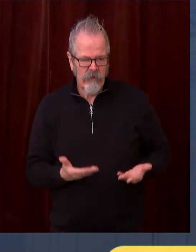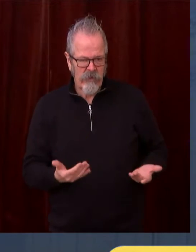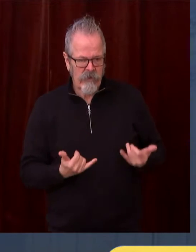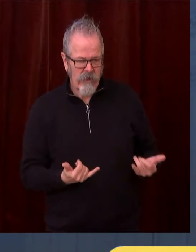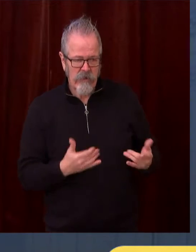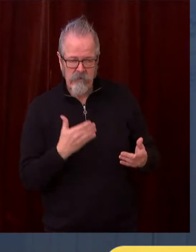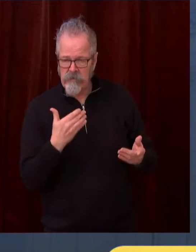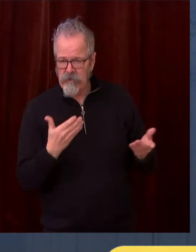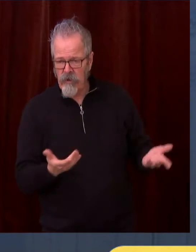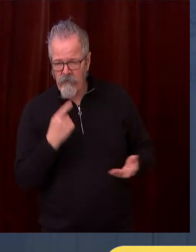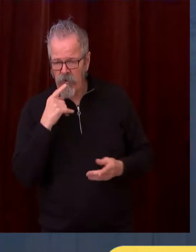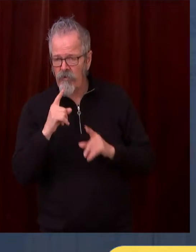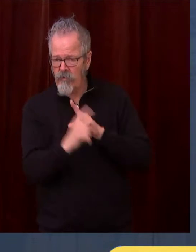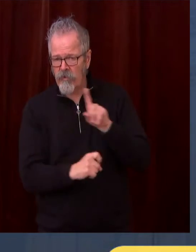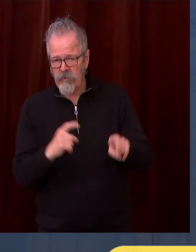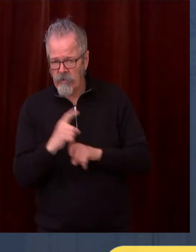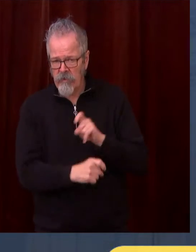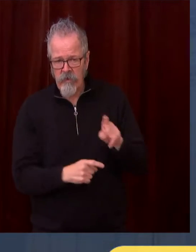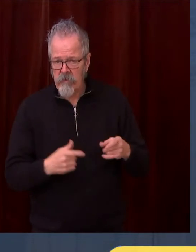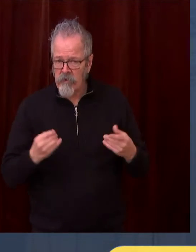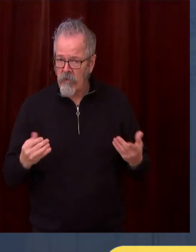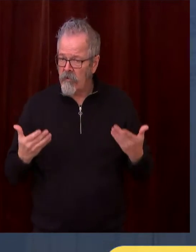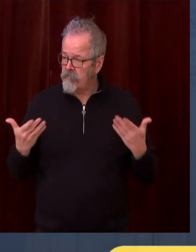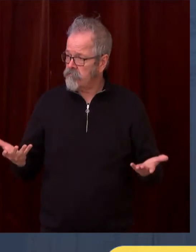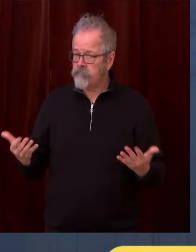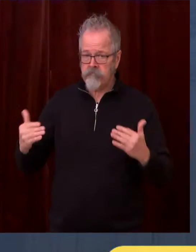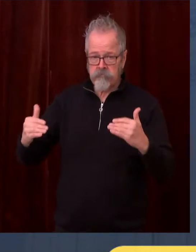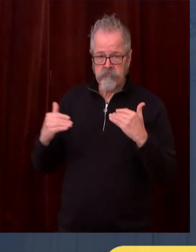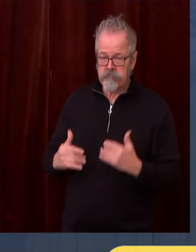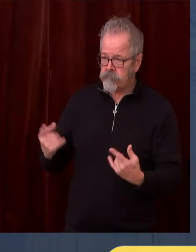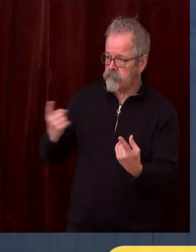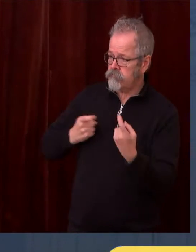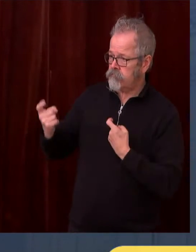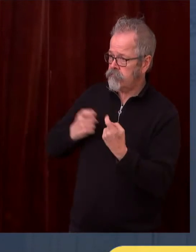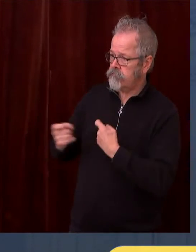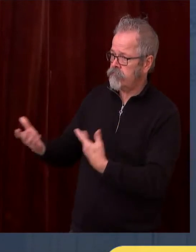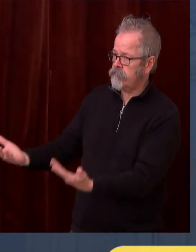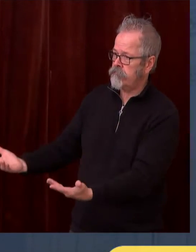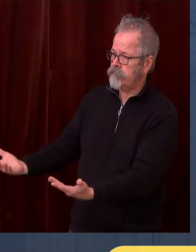Up first, we'll go to Sarah Gensler with McClatchy. Go ahead, Sarah.